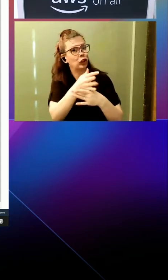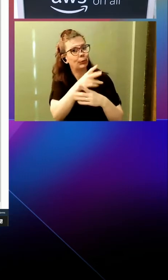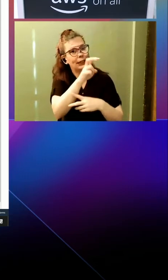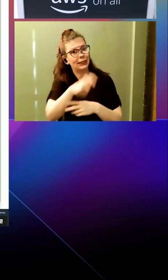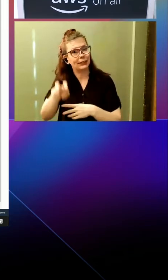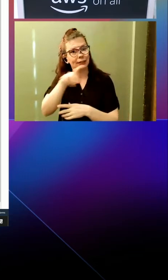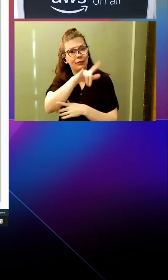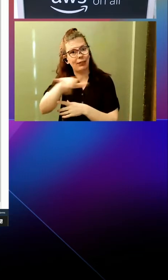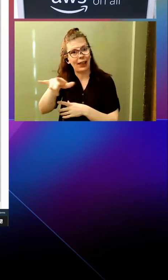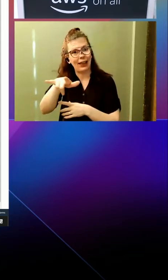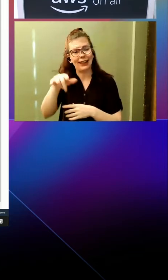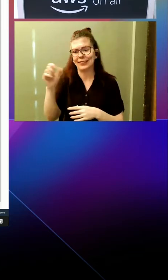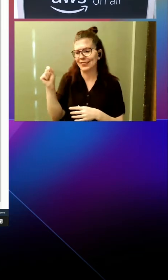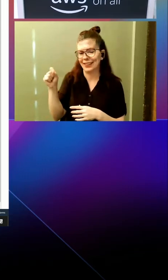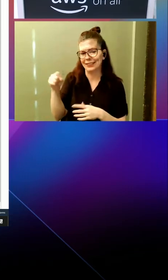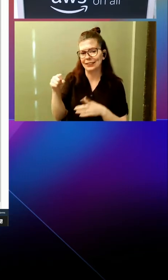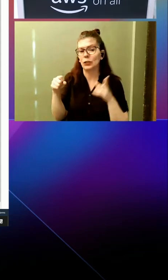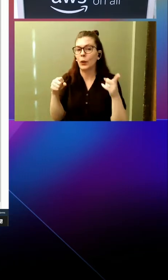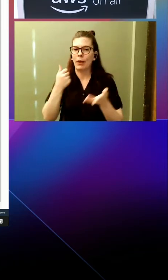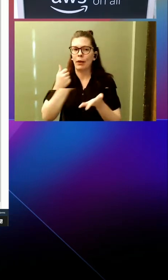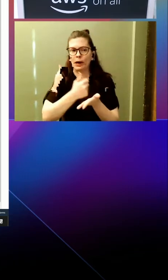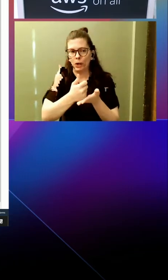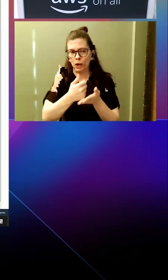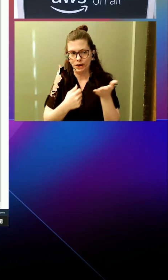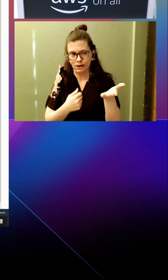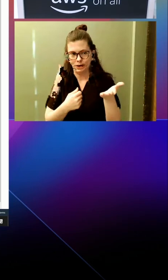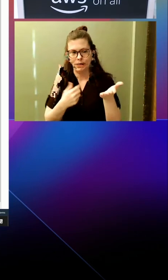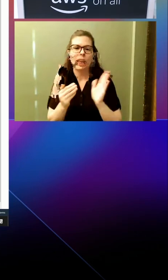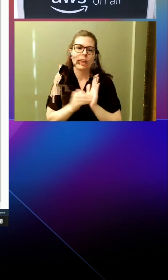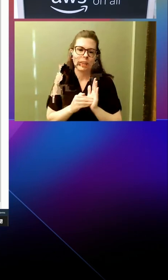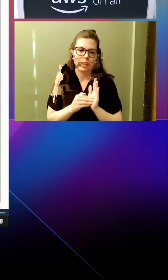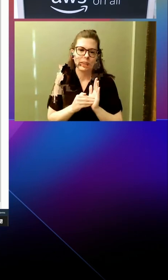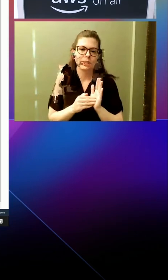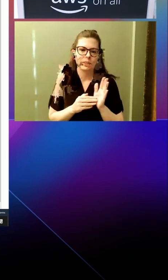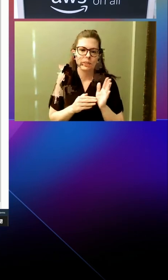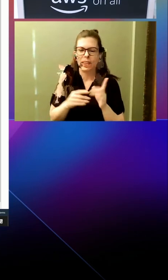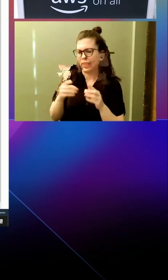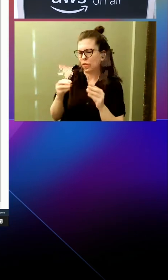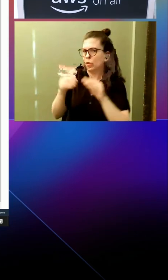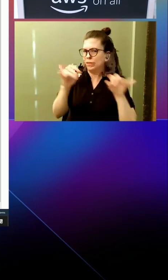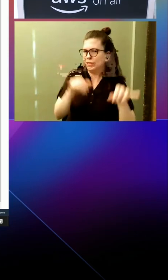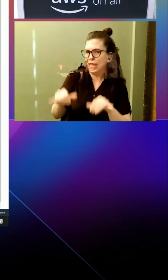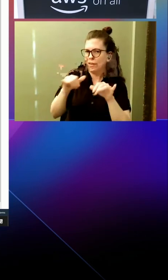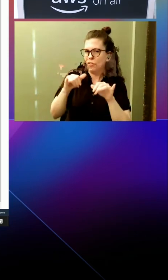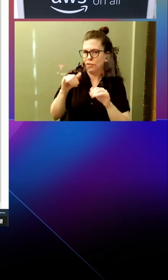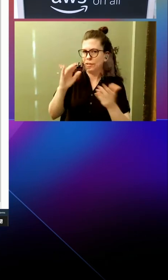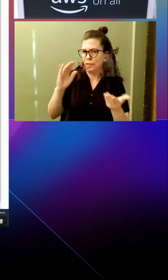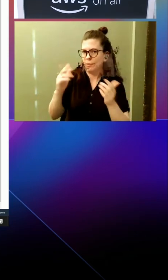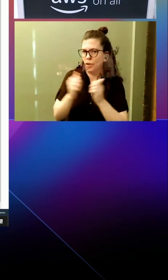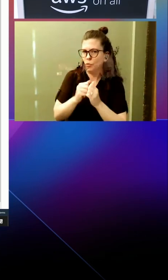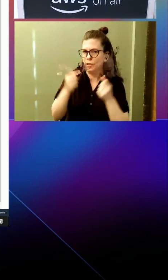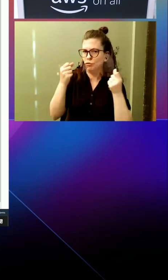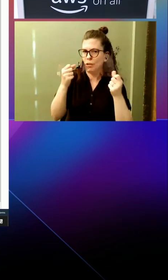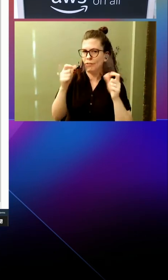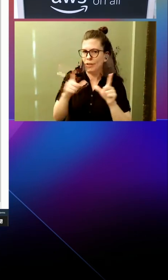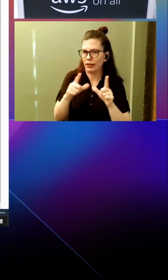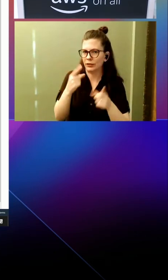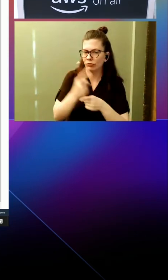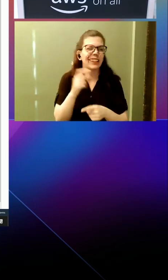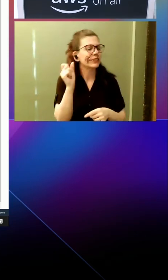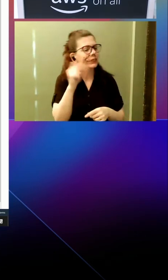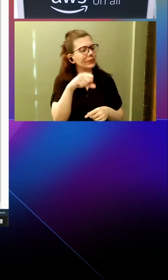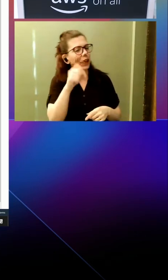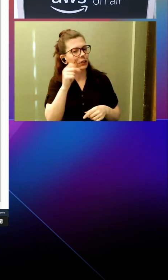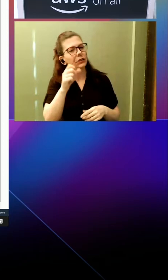is. This is a passport. Again, They're a lot more standard than driver's licenses, I imagine. Yeah, they're pretty standard, except when you